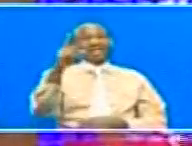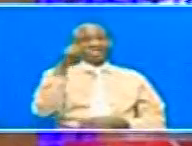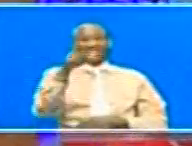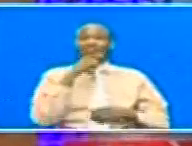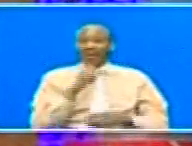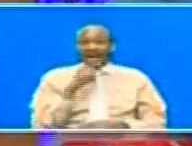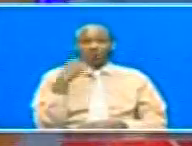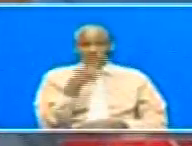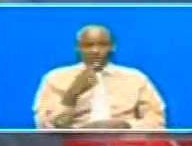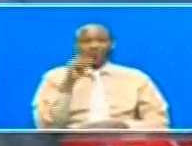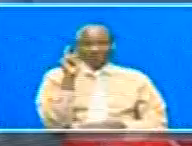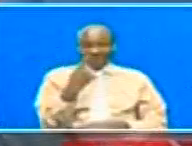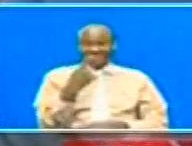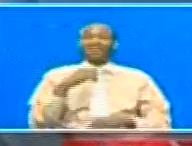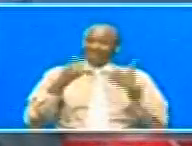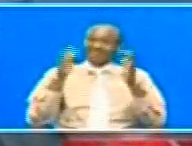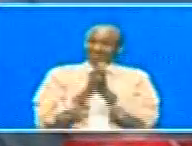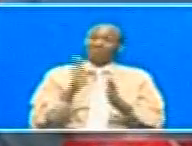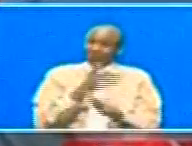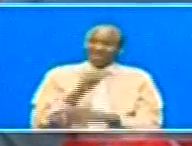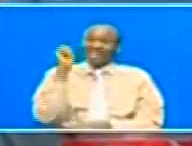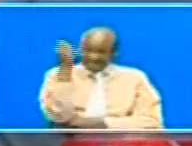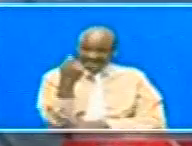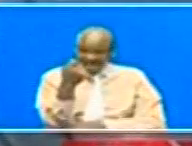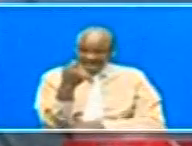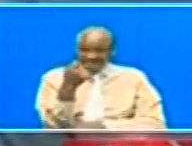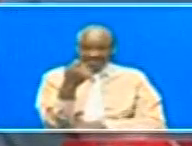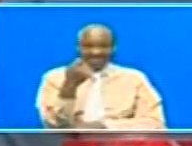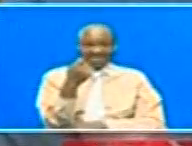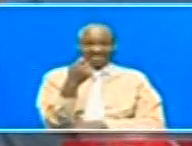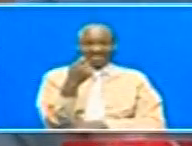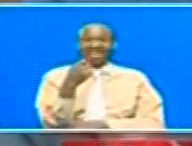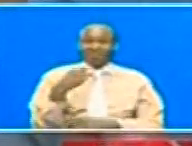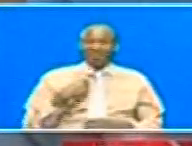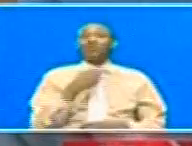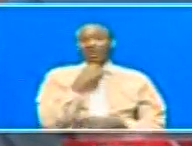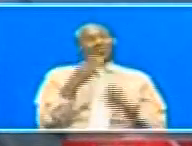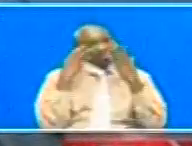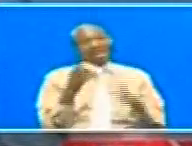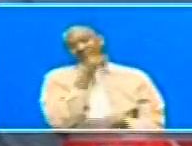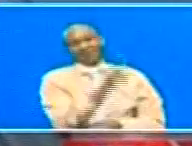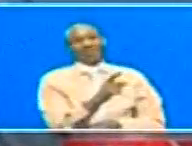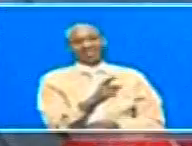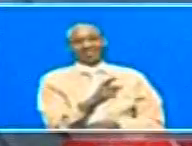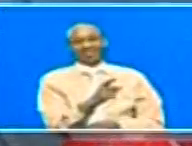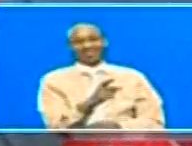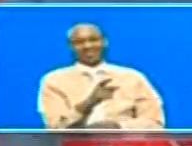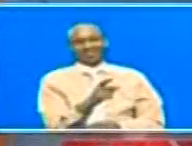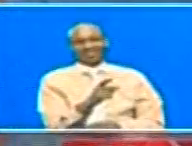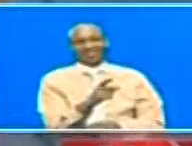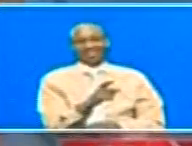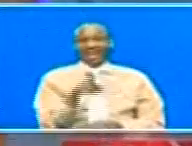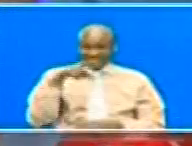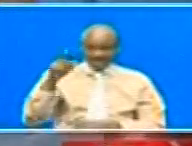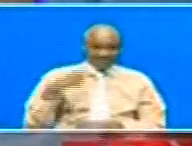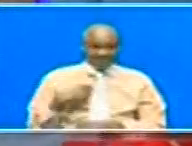the man who first played my music in Kenya, and I want to thank him for that. Oh. Yeah. She's still